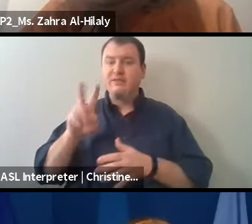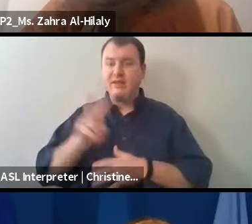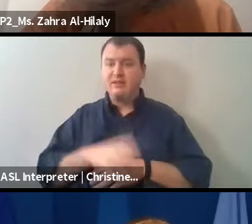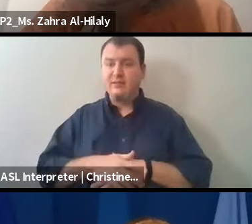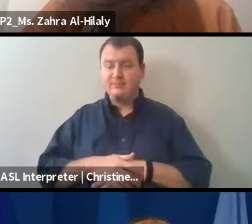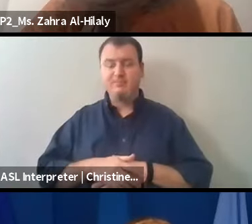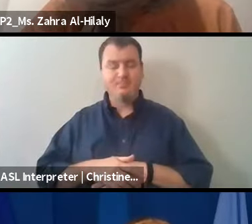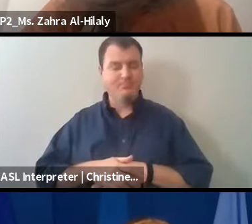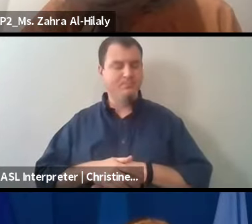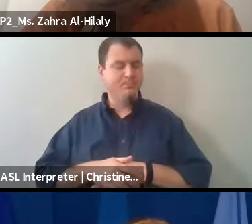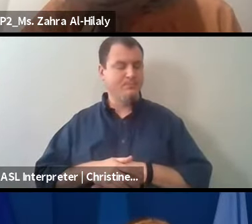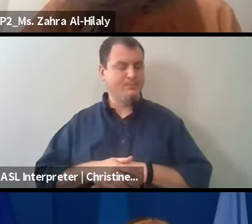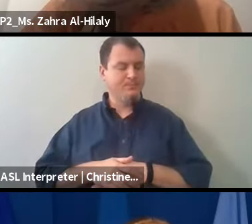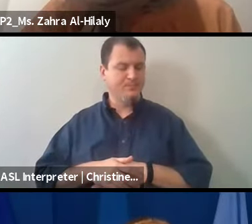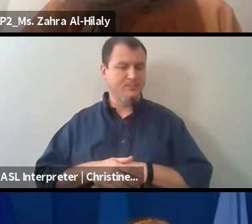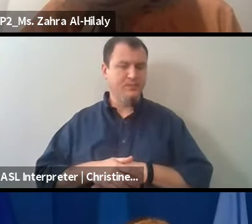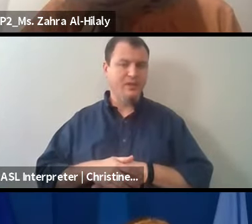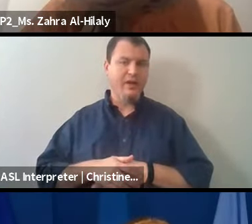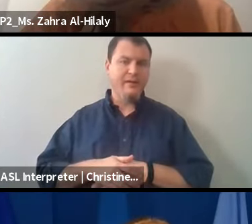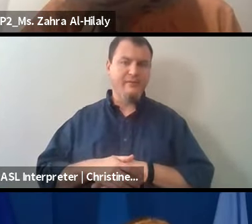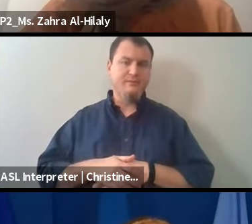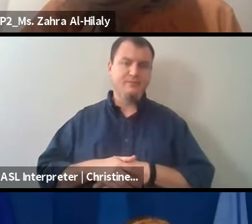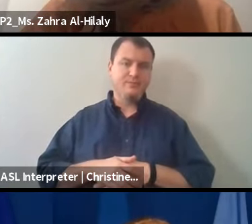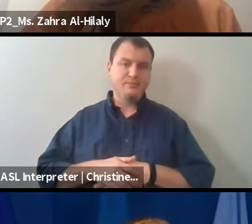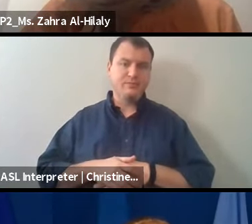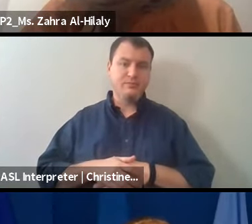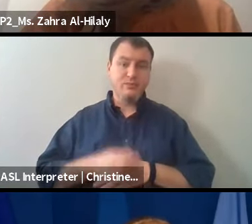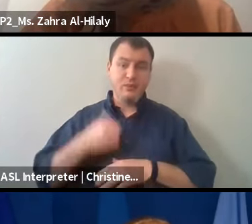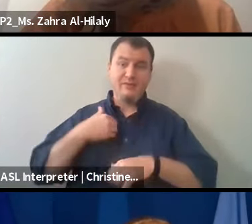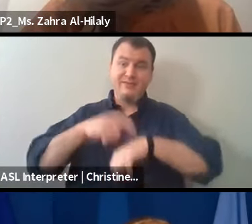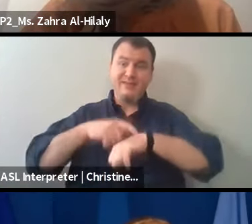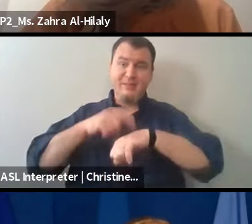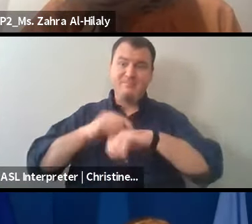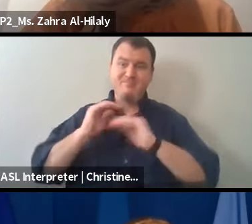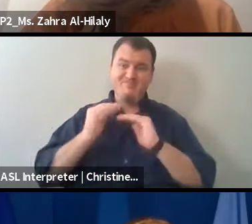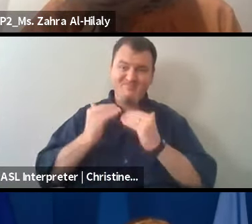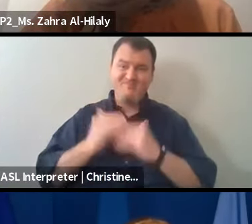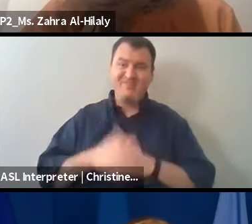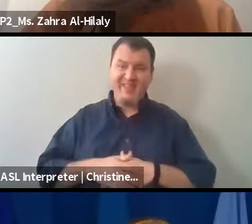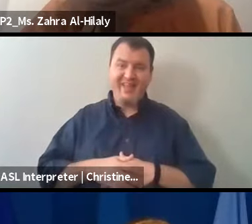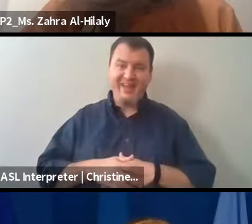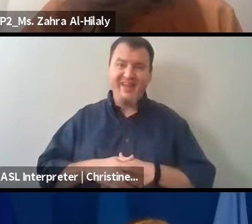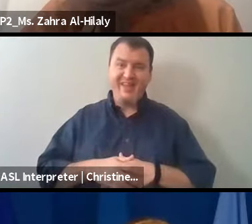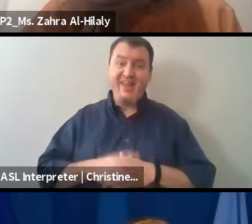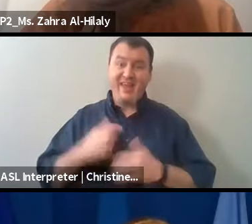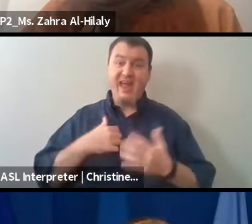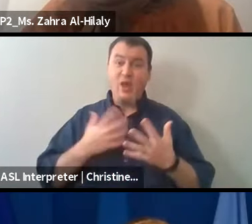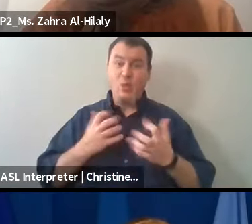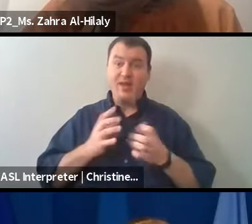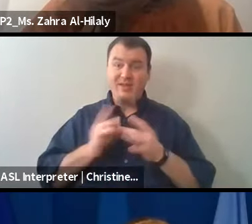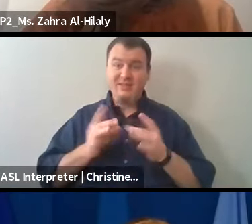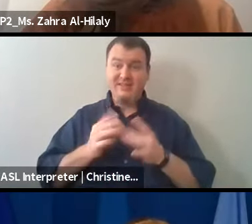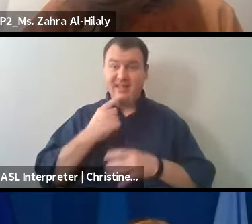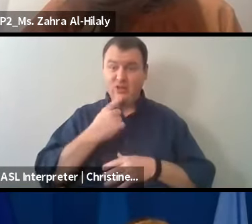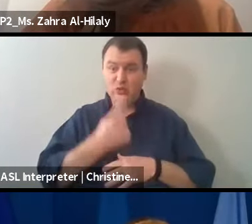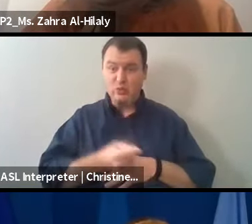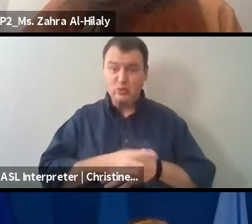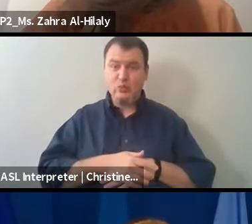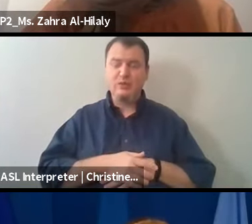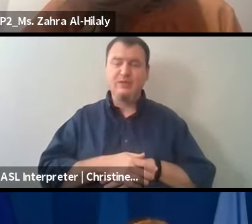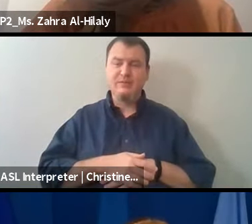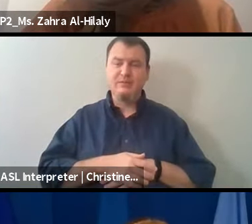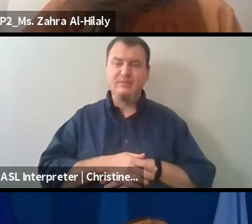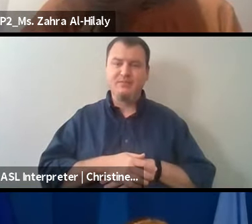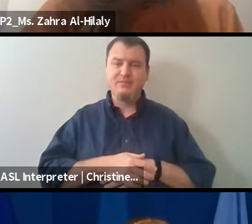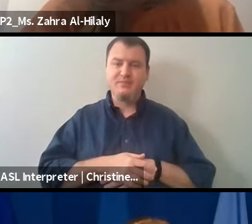Well, we have time constraints. I wanted to say to you that